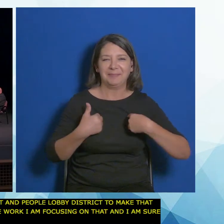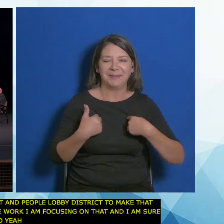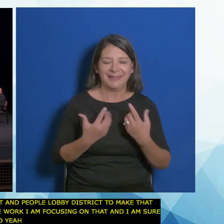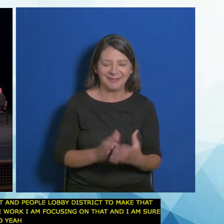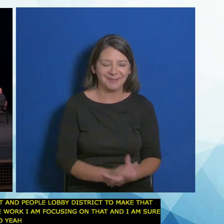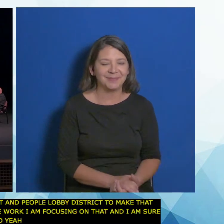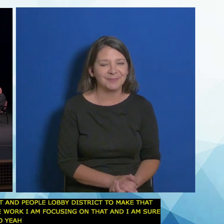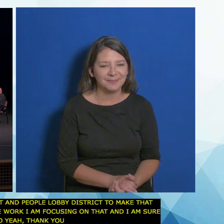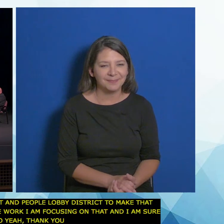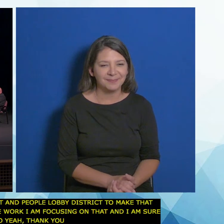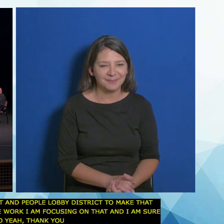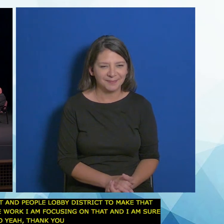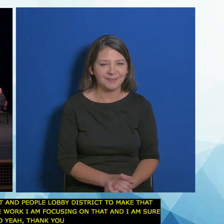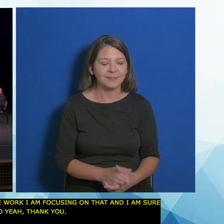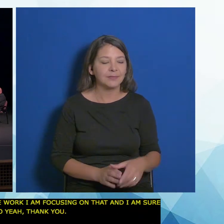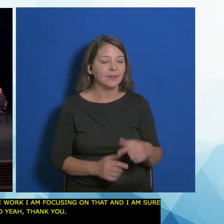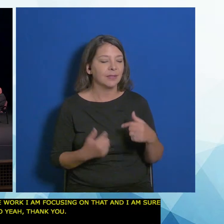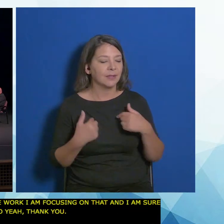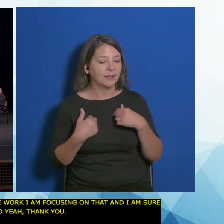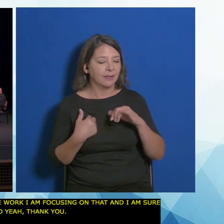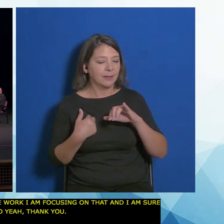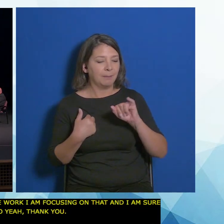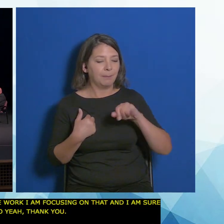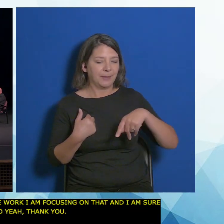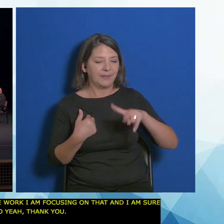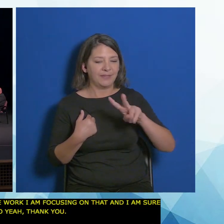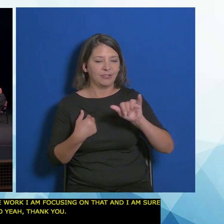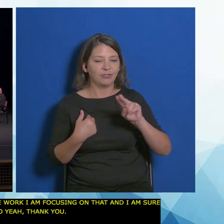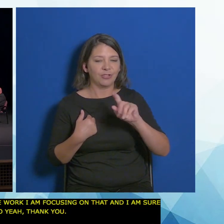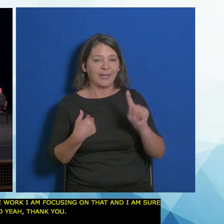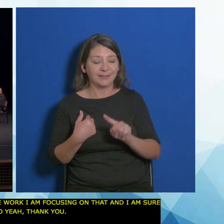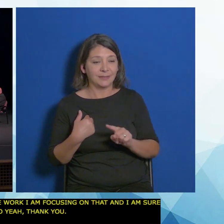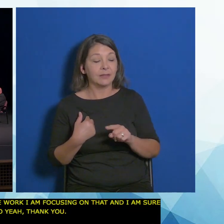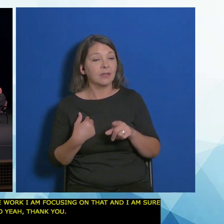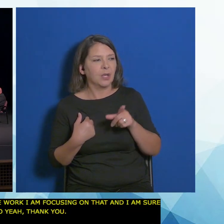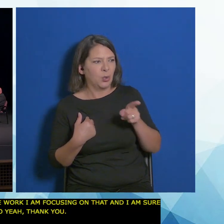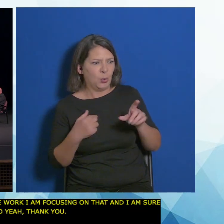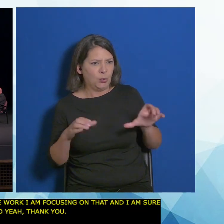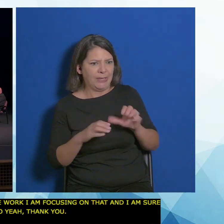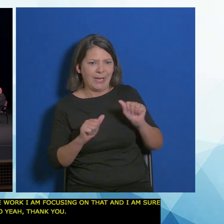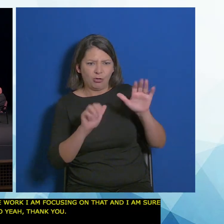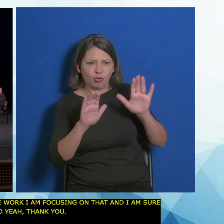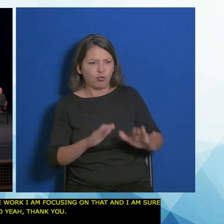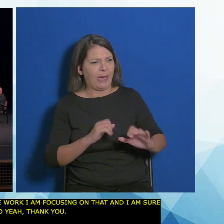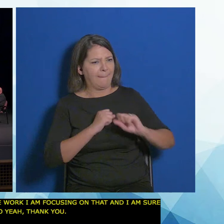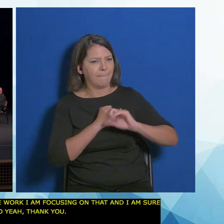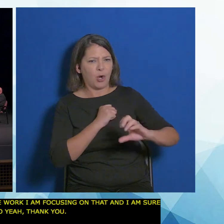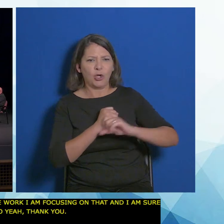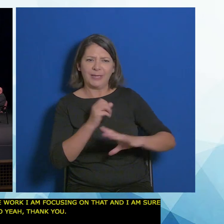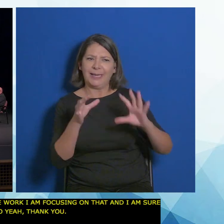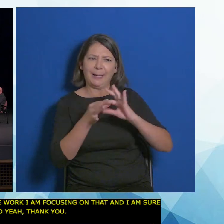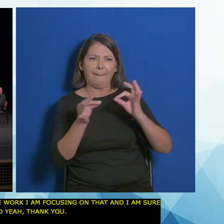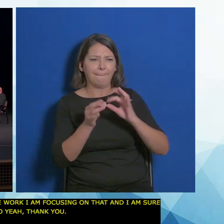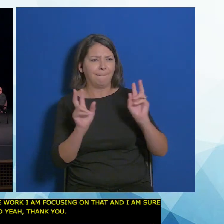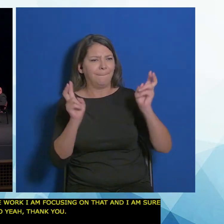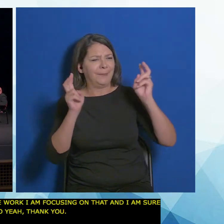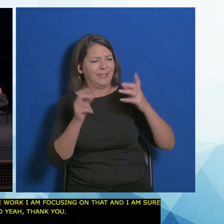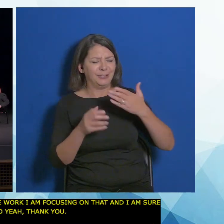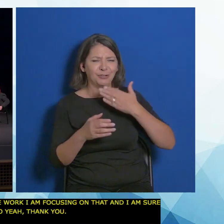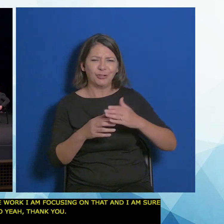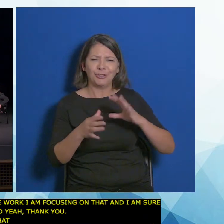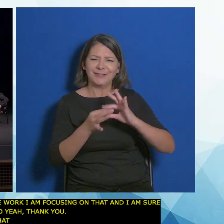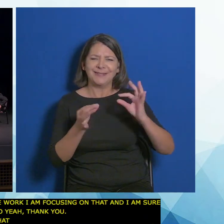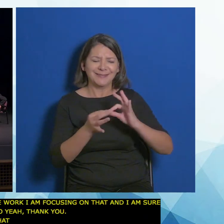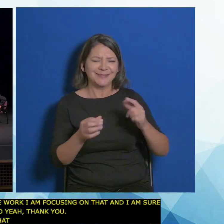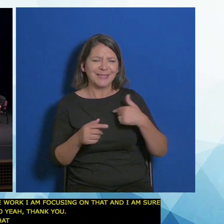Well, I think you did a phenomenal job just there of that marketing pitch. That's kind of what I was hoping you would say.